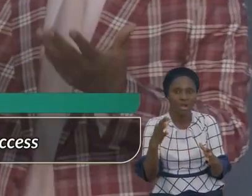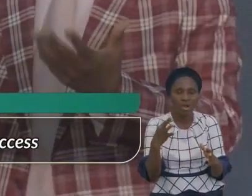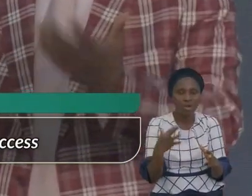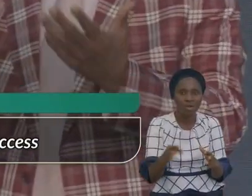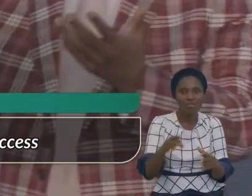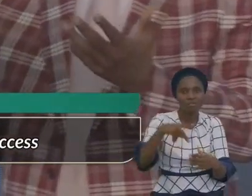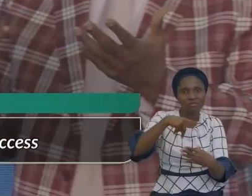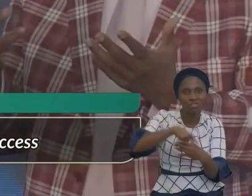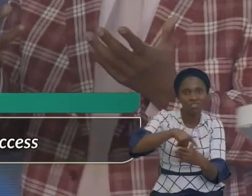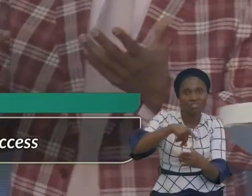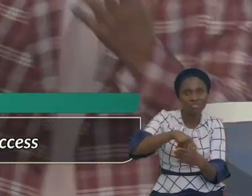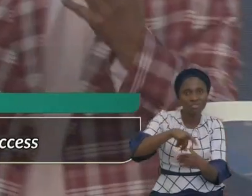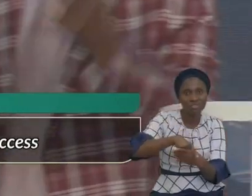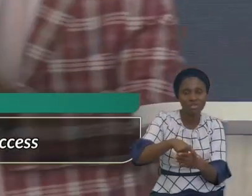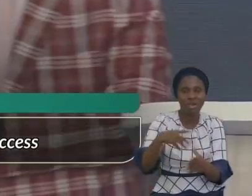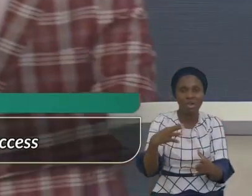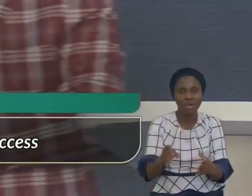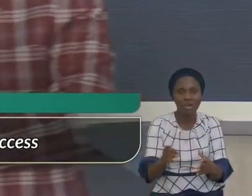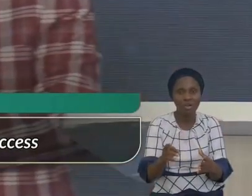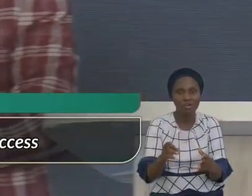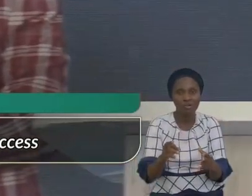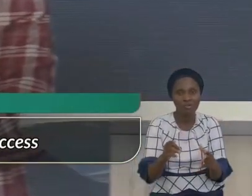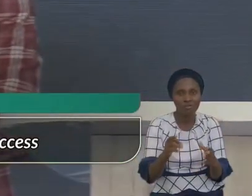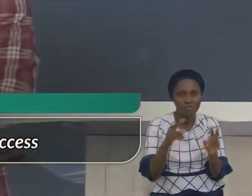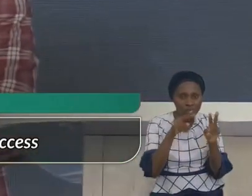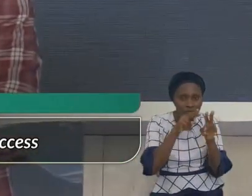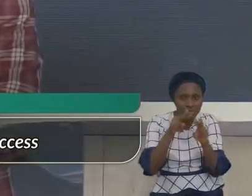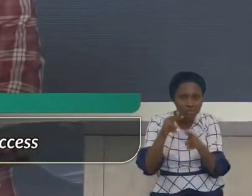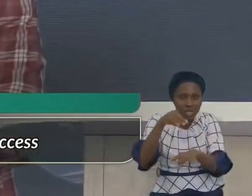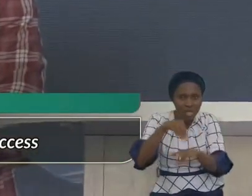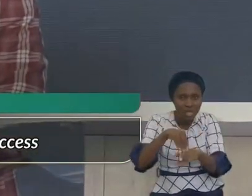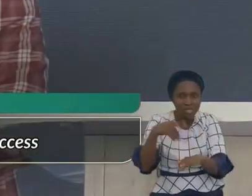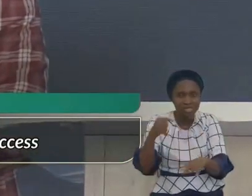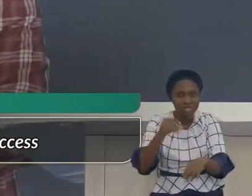and taking their work to be your work.